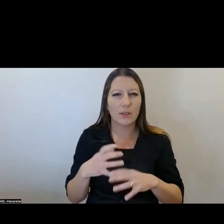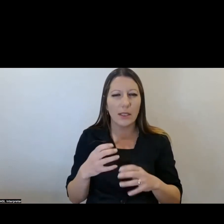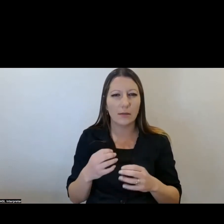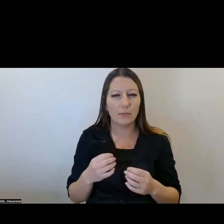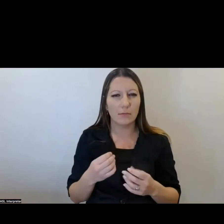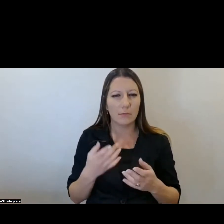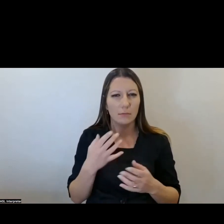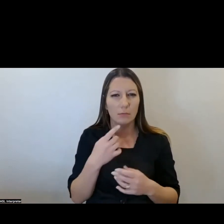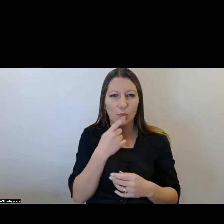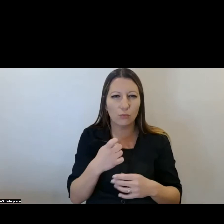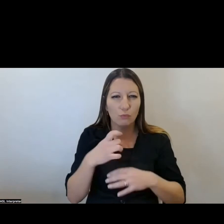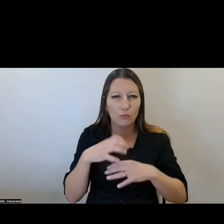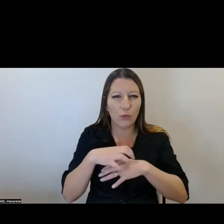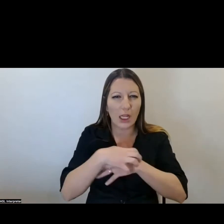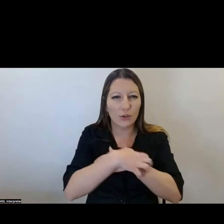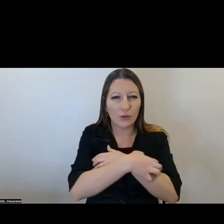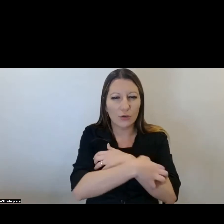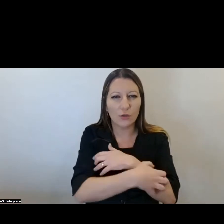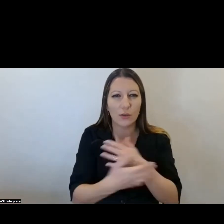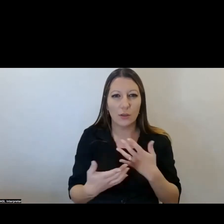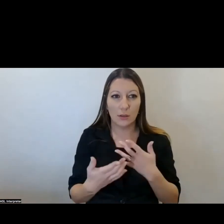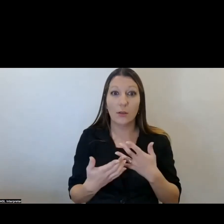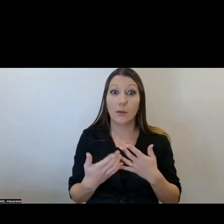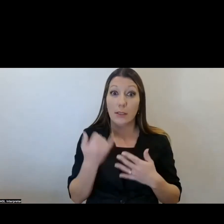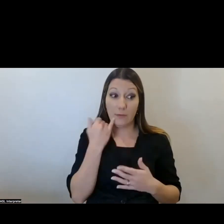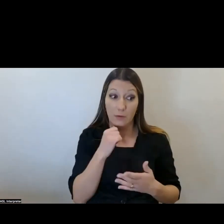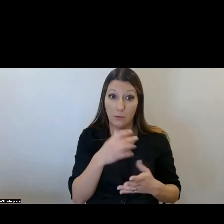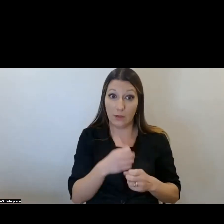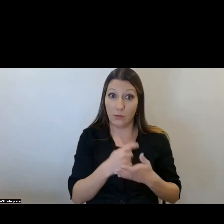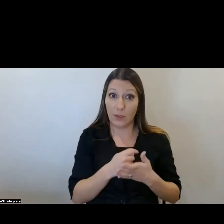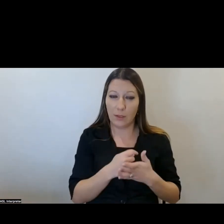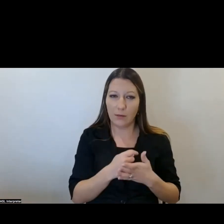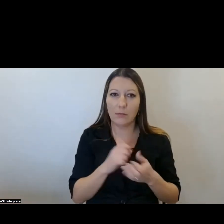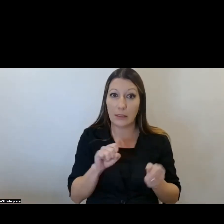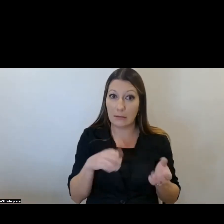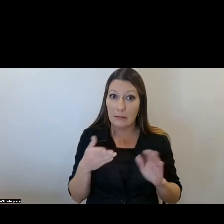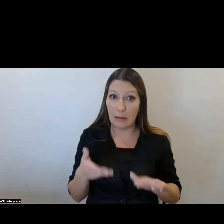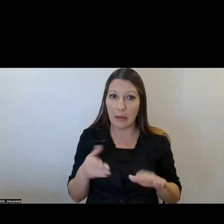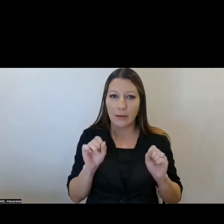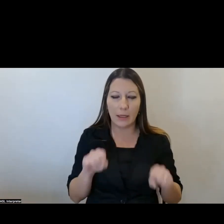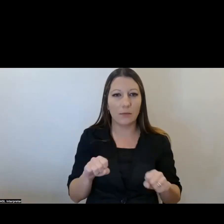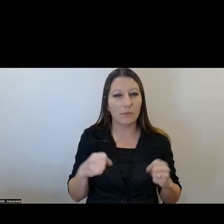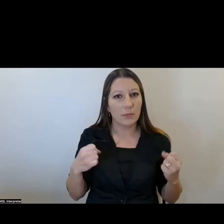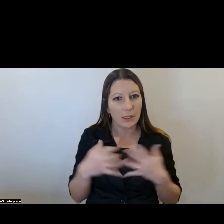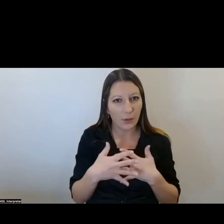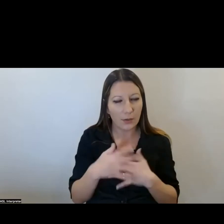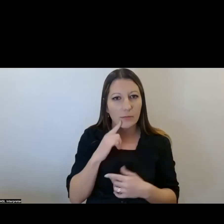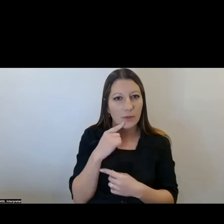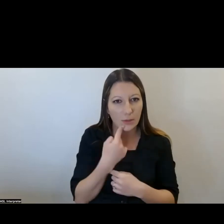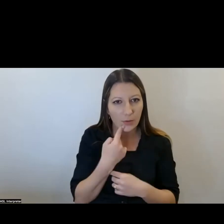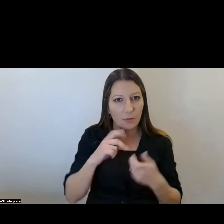So the poem engages like this possibility, which fortunately avoided.